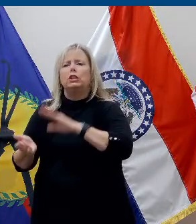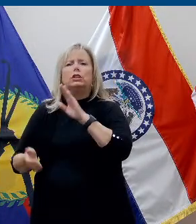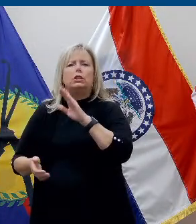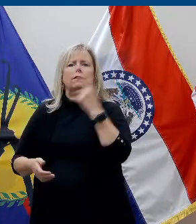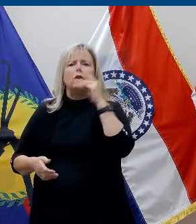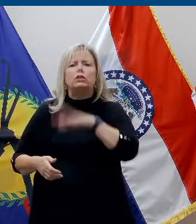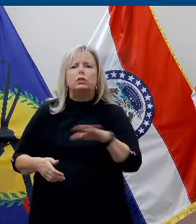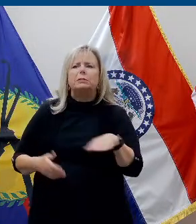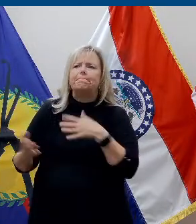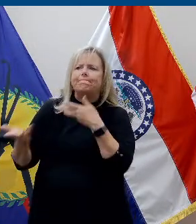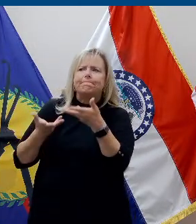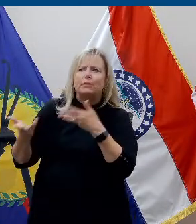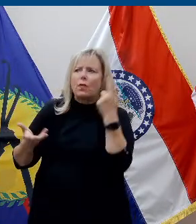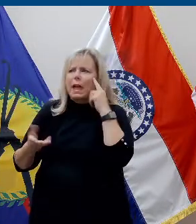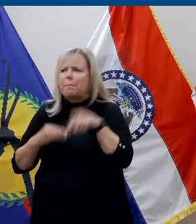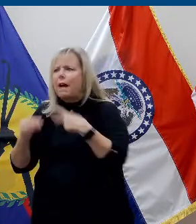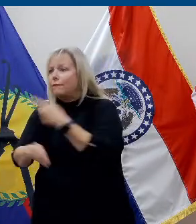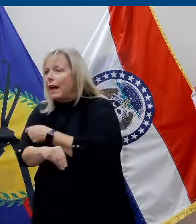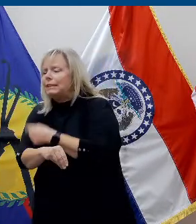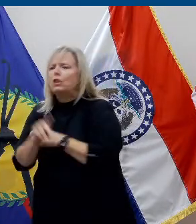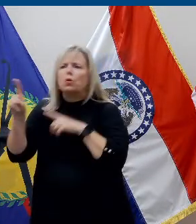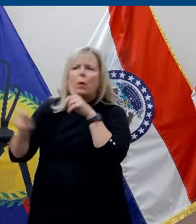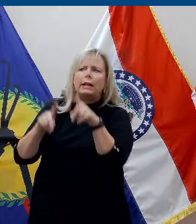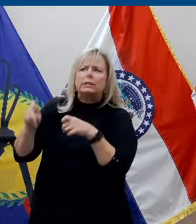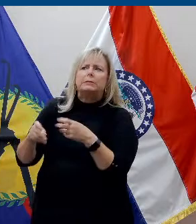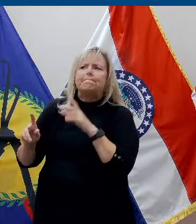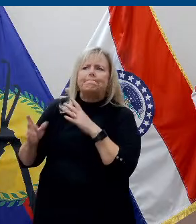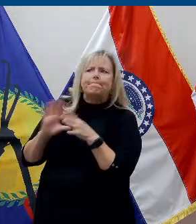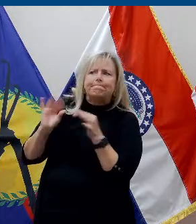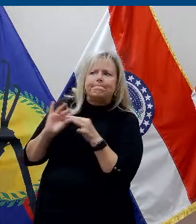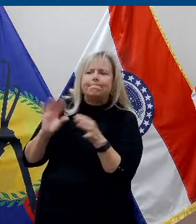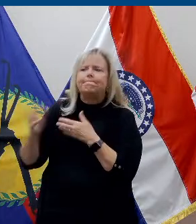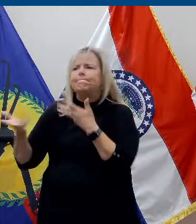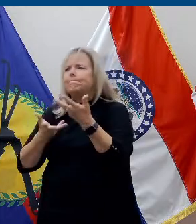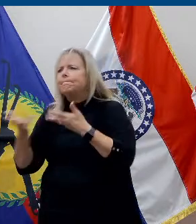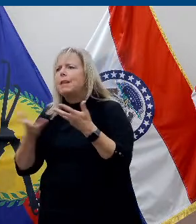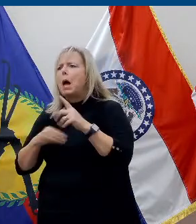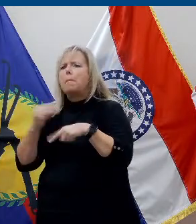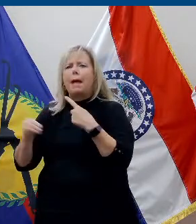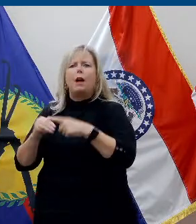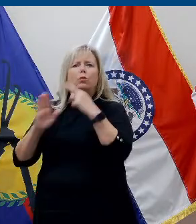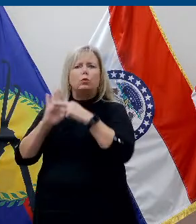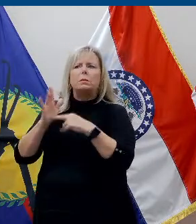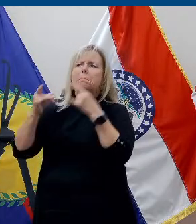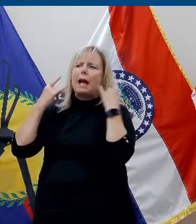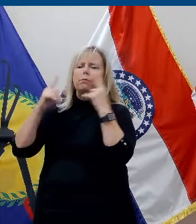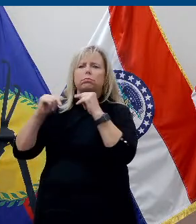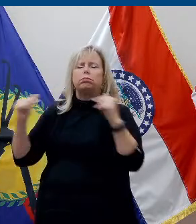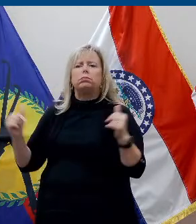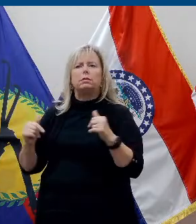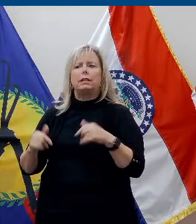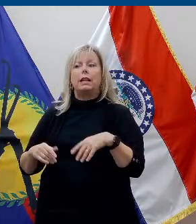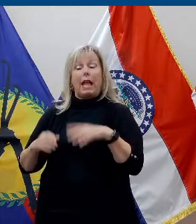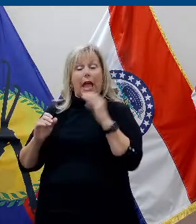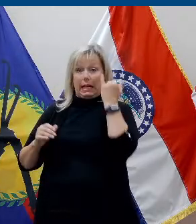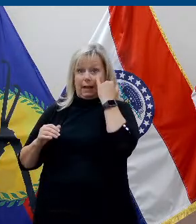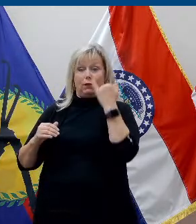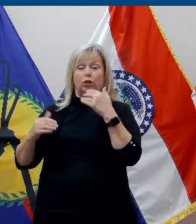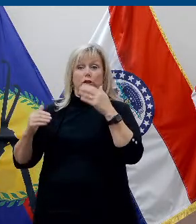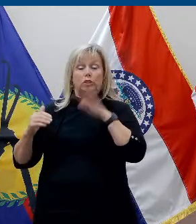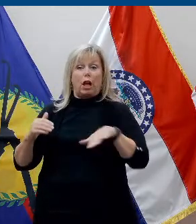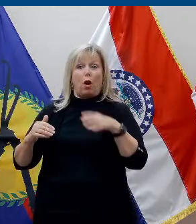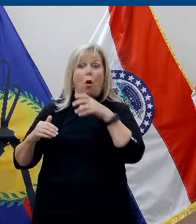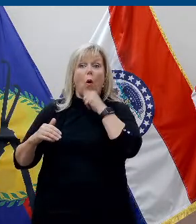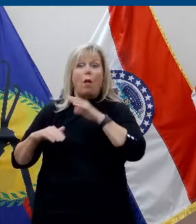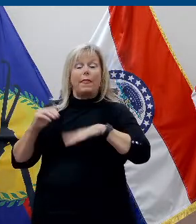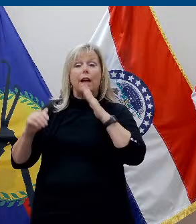vaccination. Talk to them about your questions that you may have around mitigation practices, and get your children over 12 vaccinated, please.